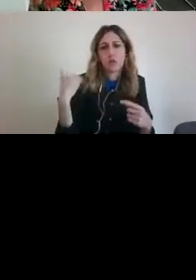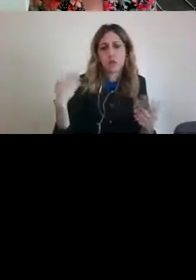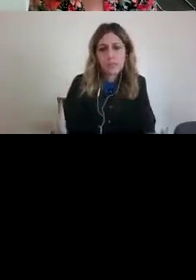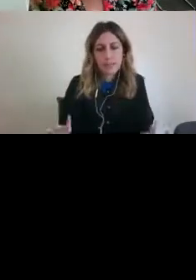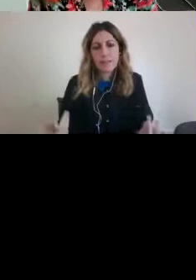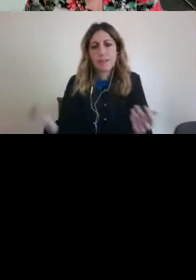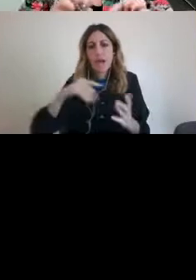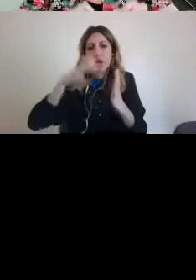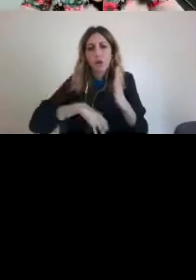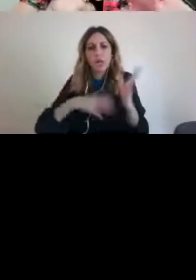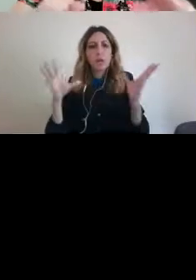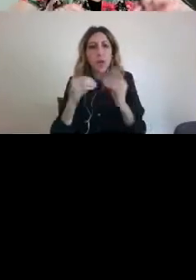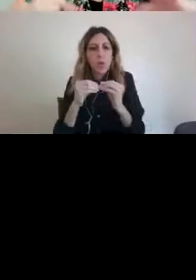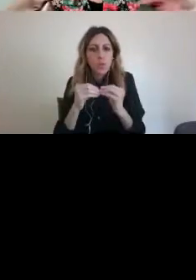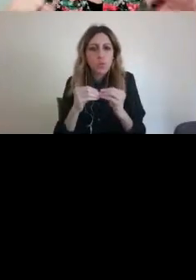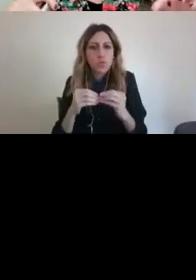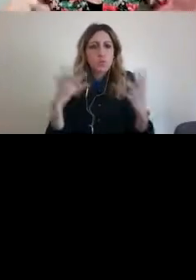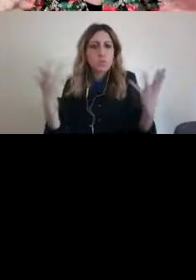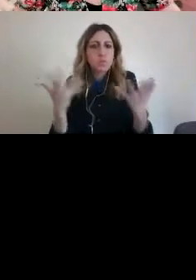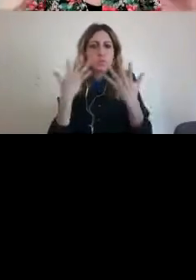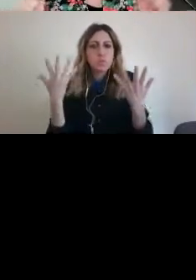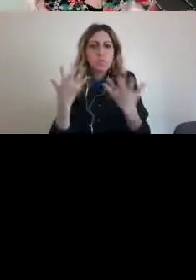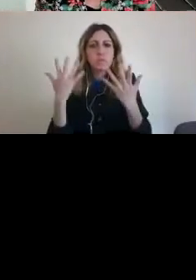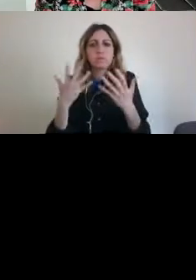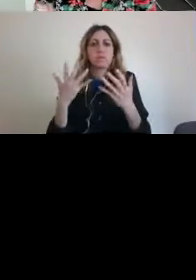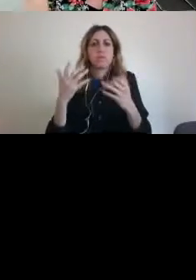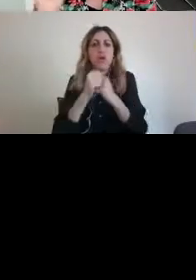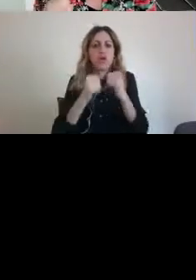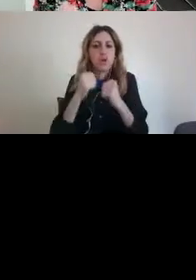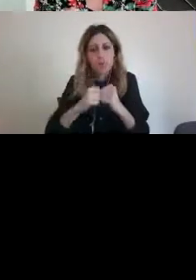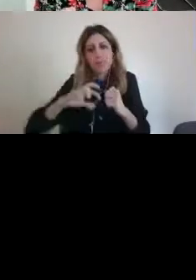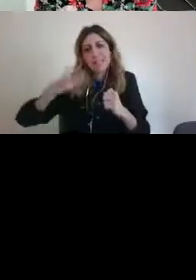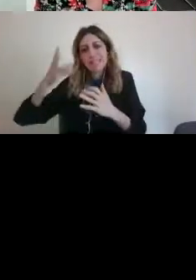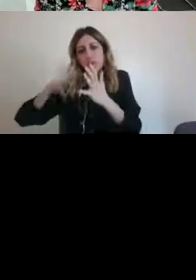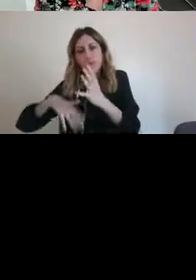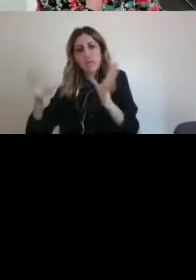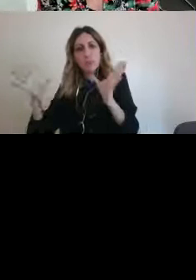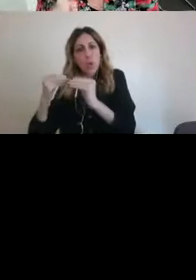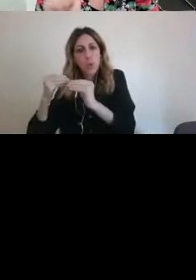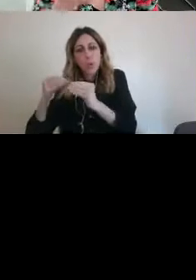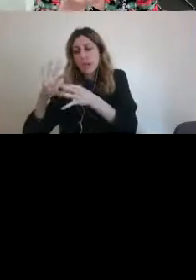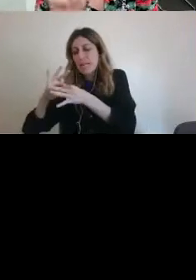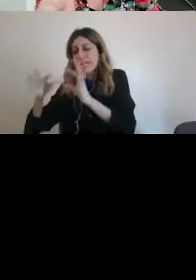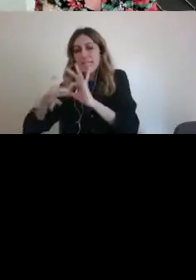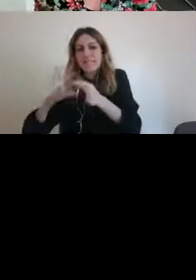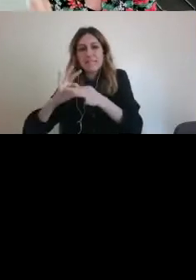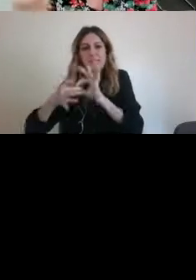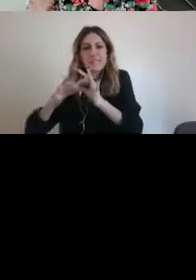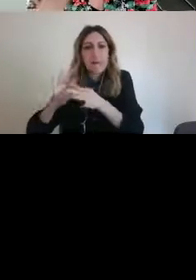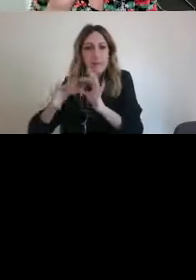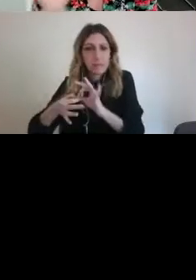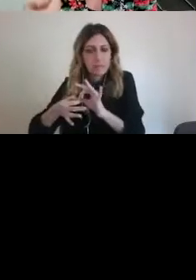best practices. So all of these different blog posts link with text links to the cornerstone,